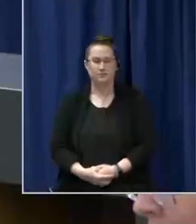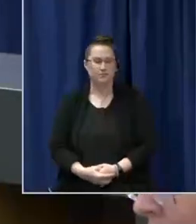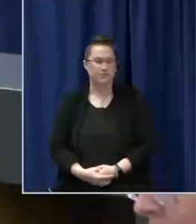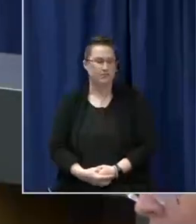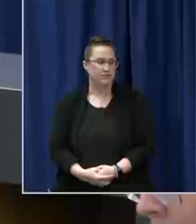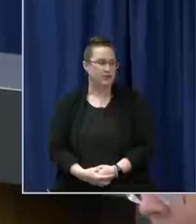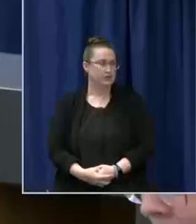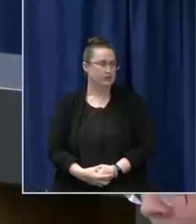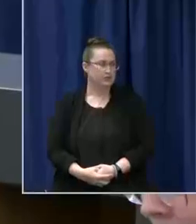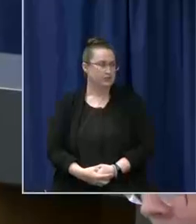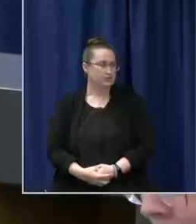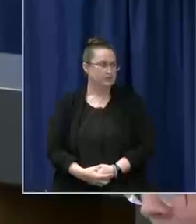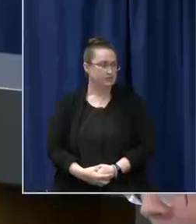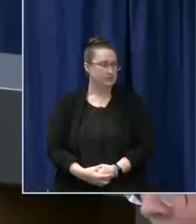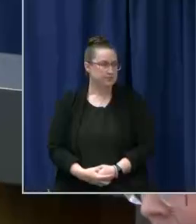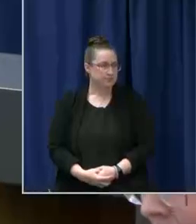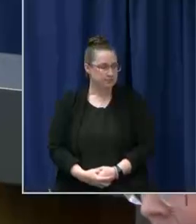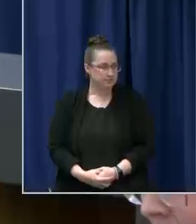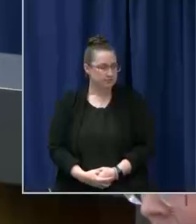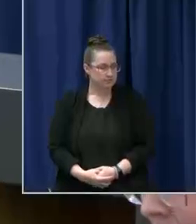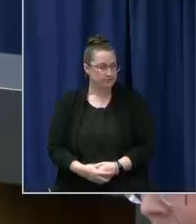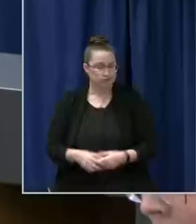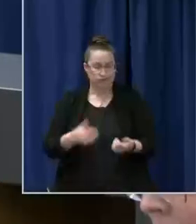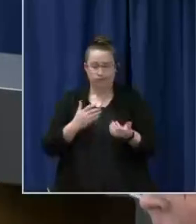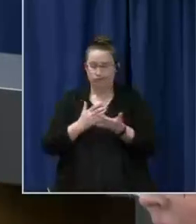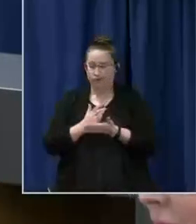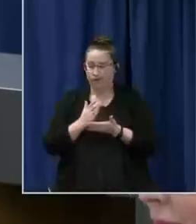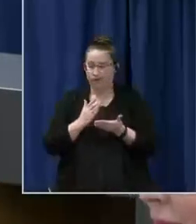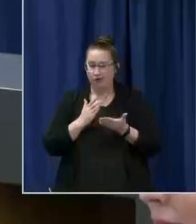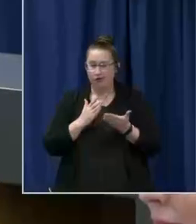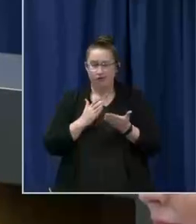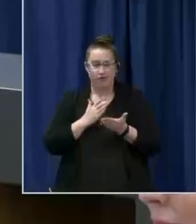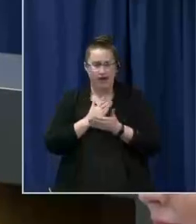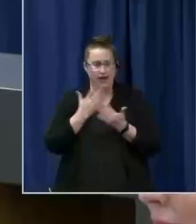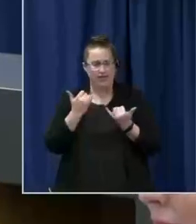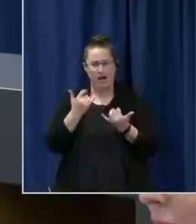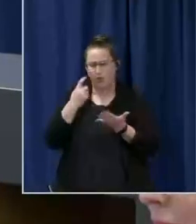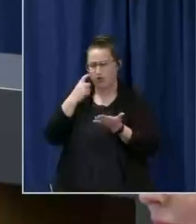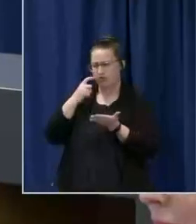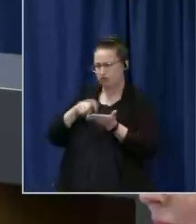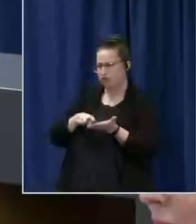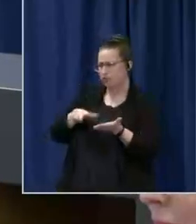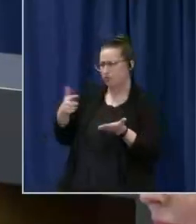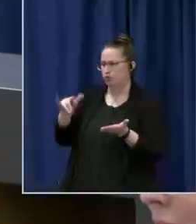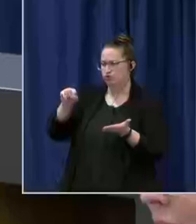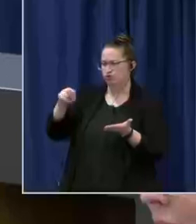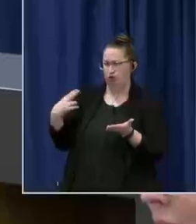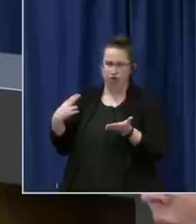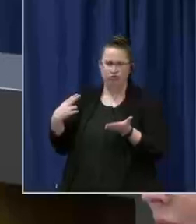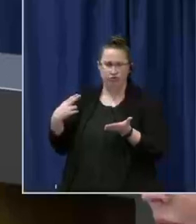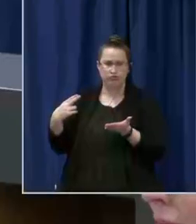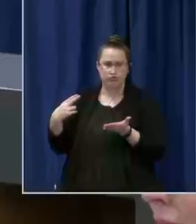All right, I'm going to, I believe, recognize Josh next to